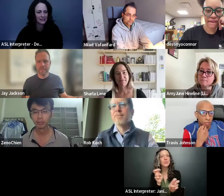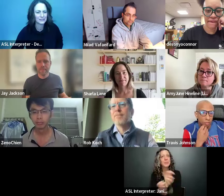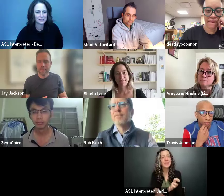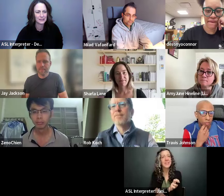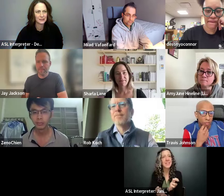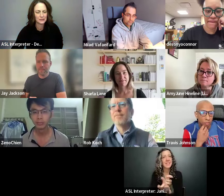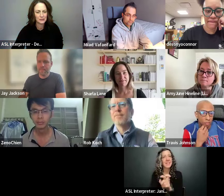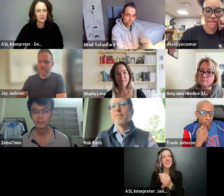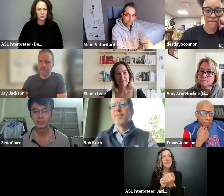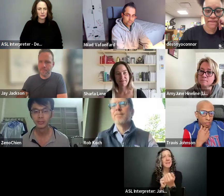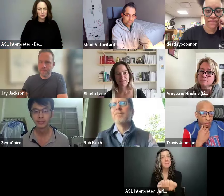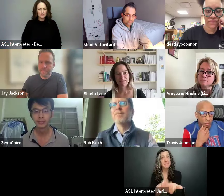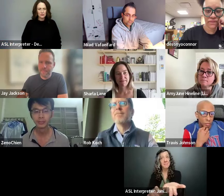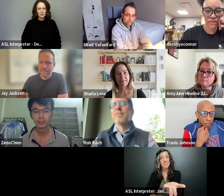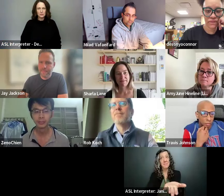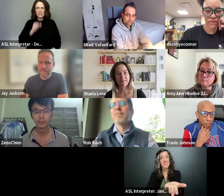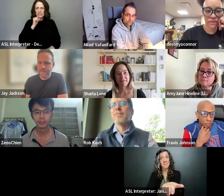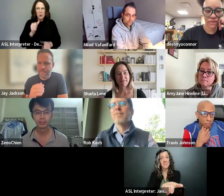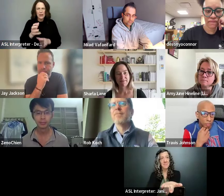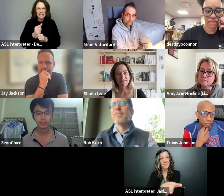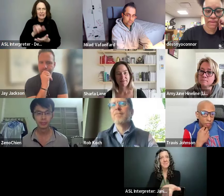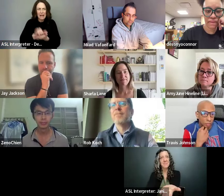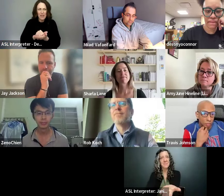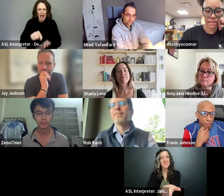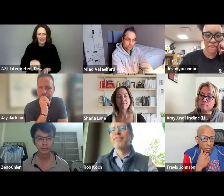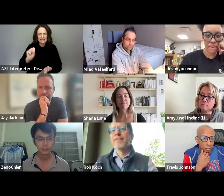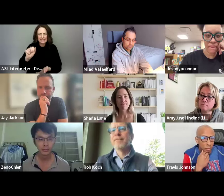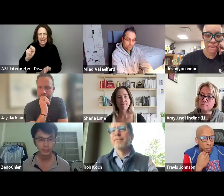just trying to say that he didn't get the visa. Maybe.